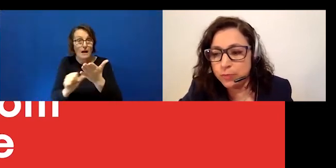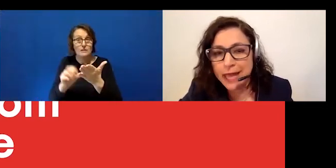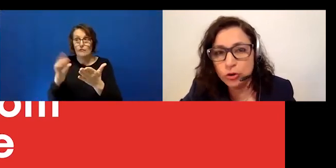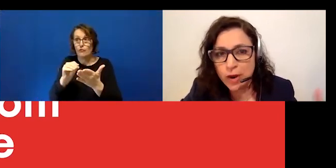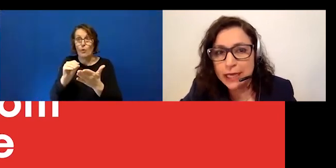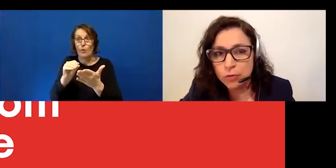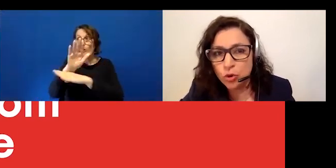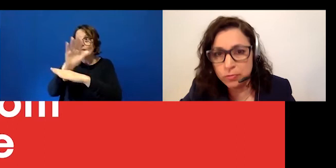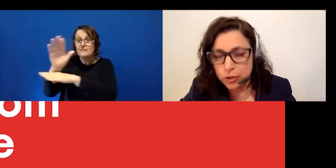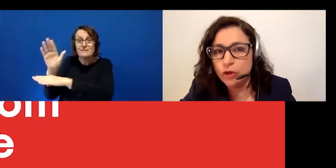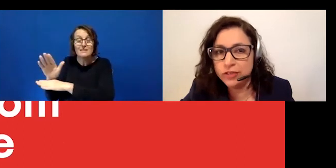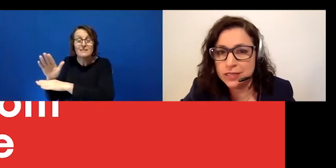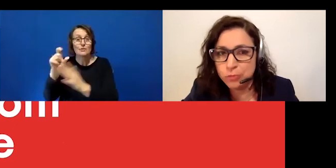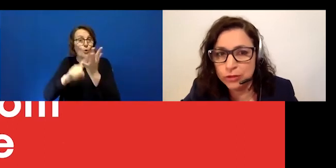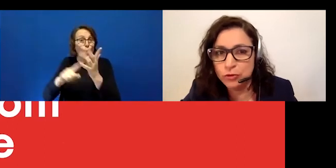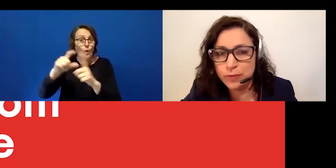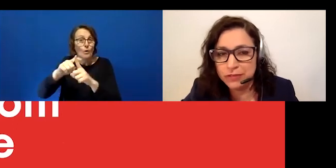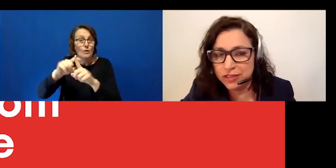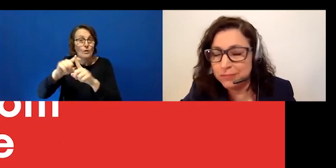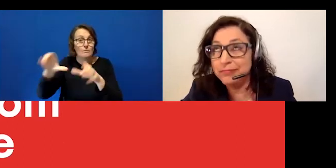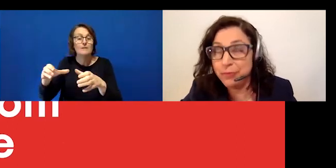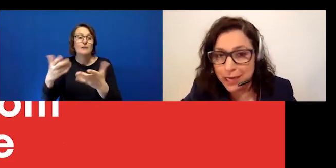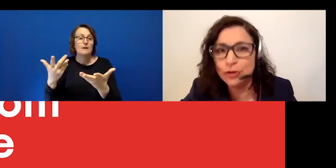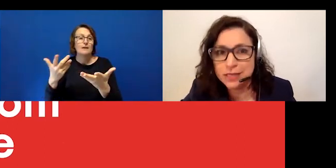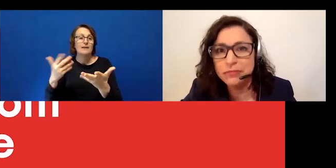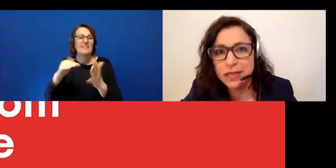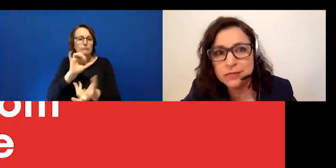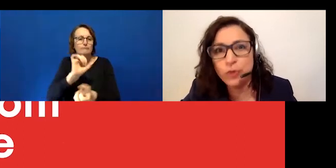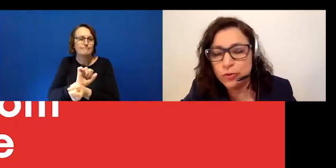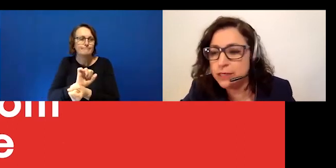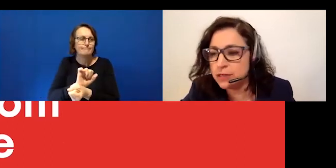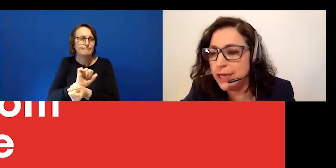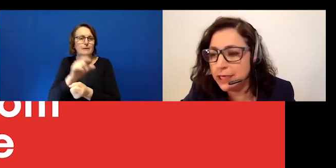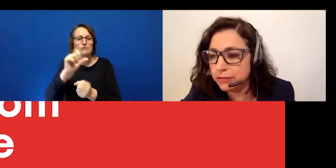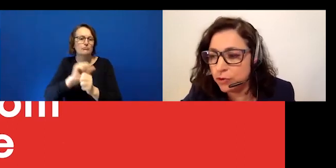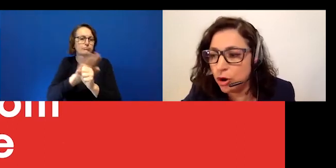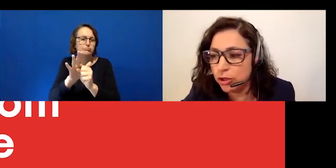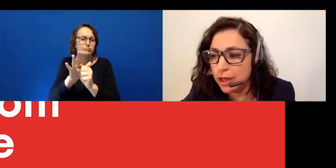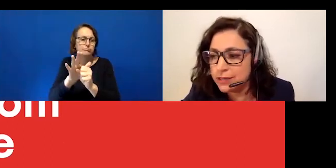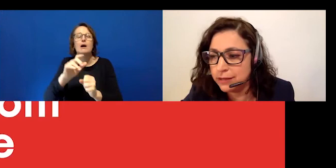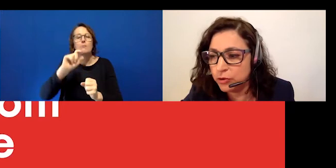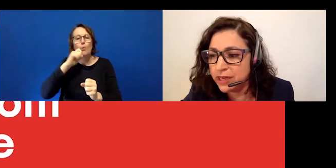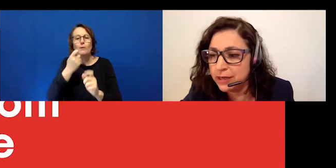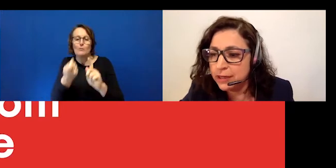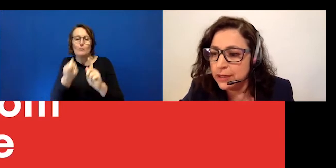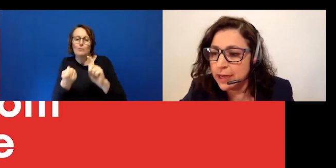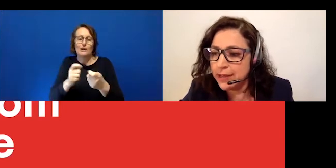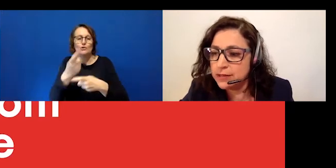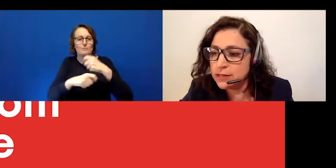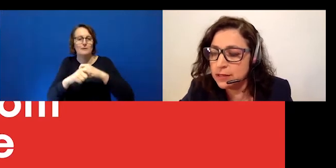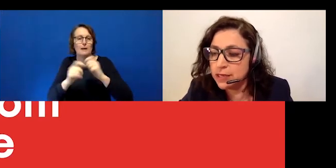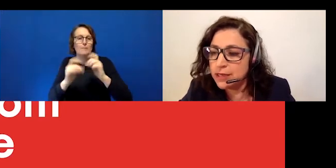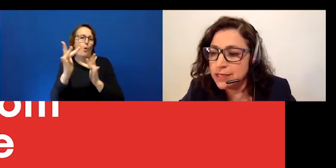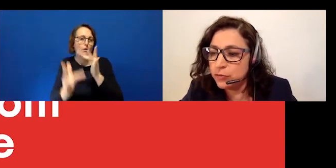we plan on running more. COVID has put a little bit of a break on some things, but we're redesigning it for online delivery.